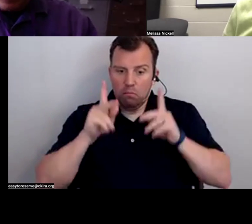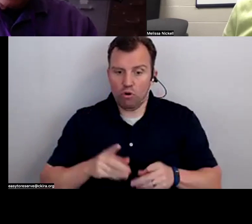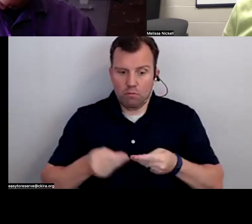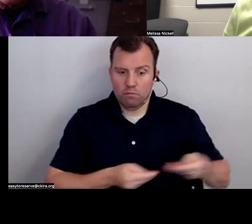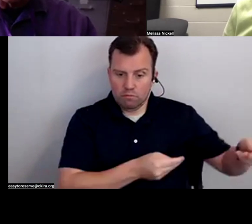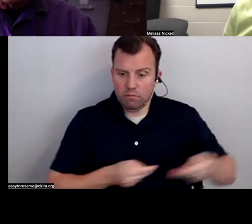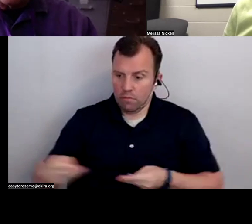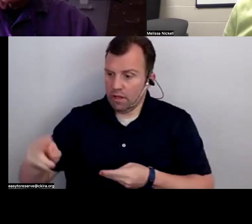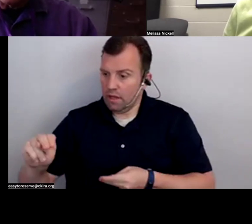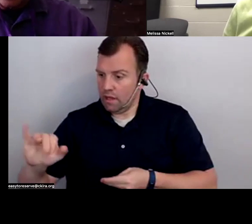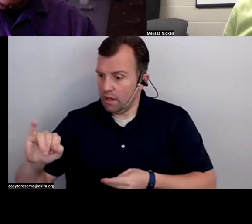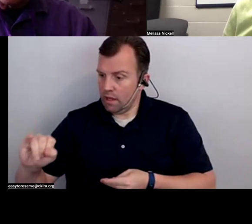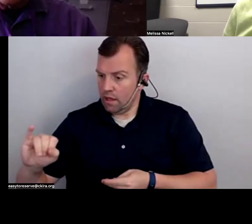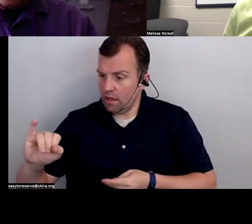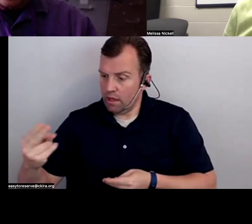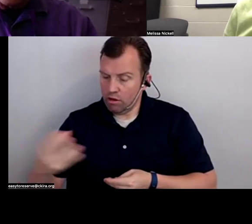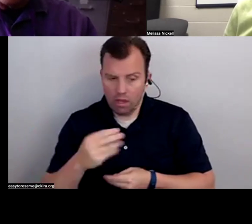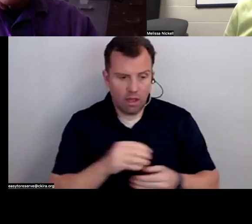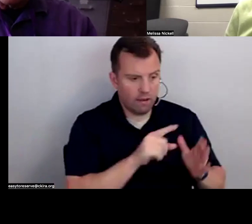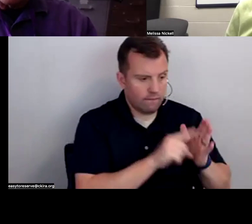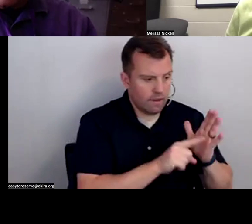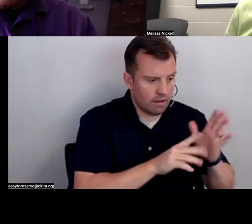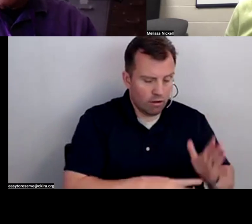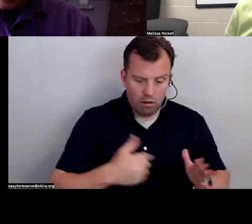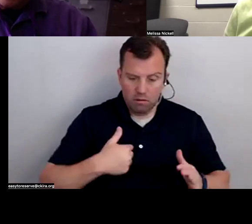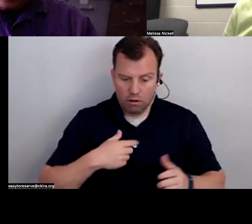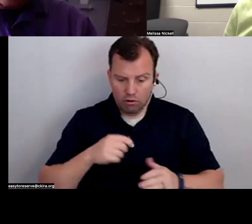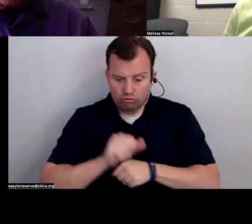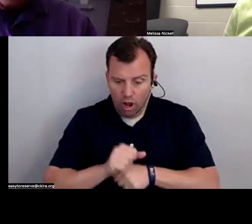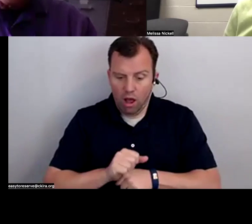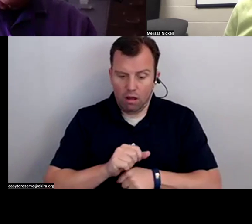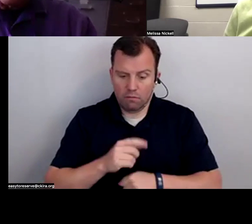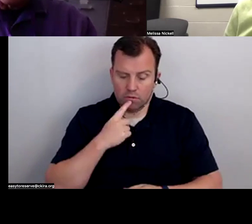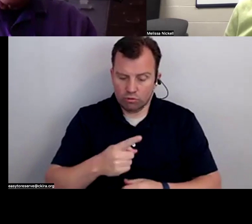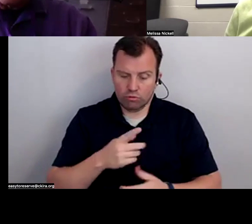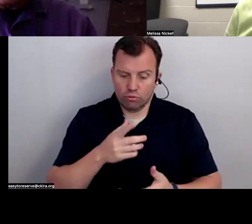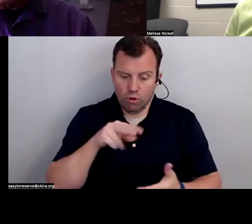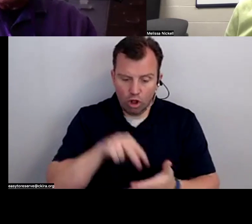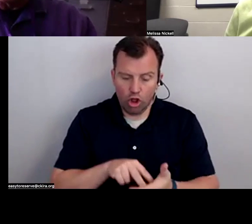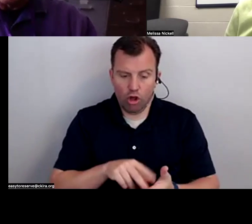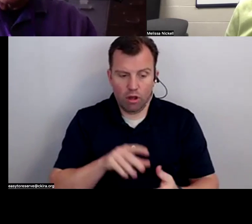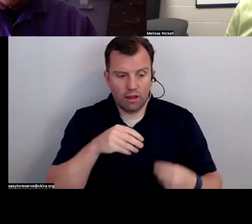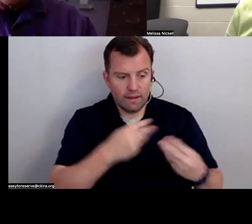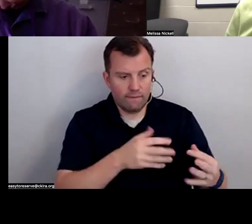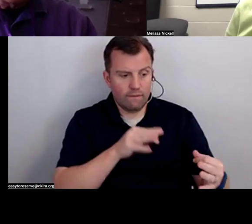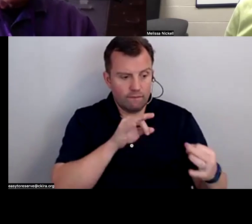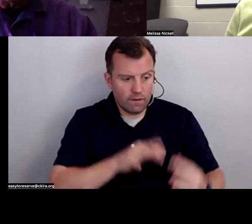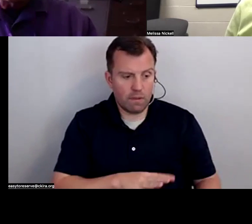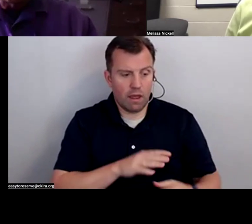and investigators. It's their job to look at your research. It's their job to talk to you about their research and to give you that advice.